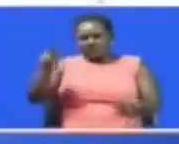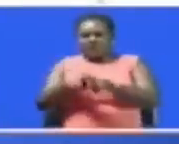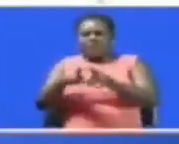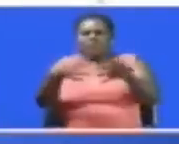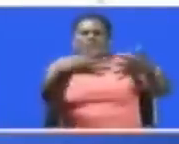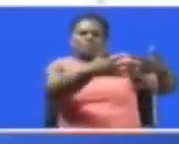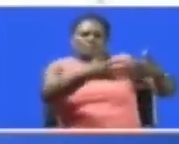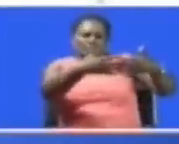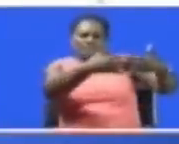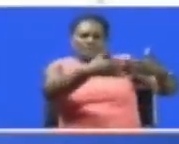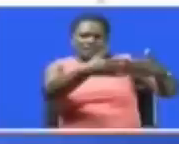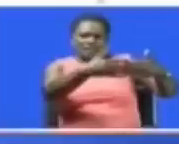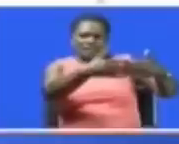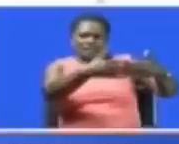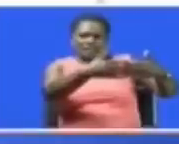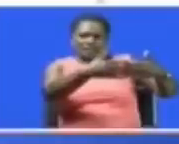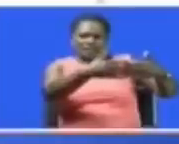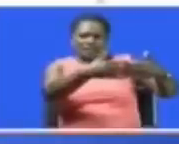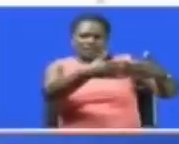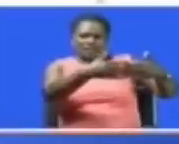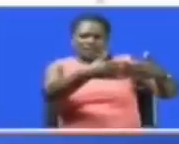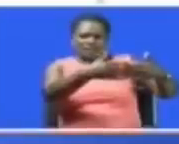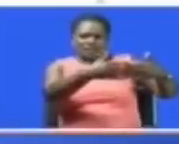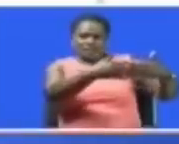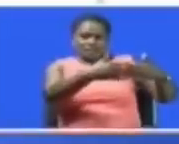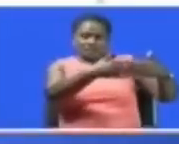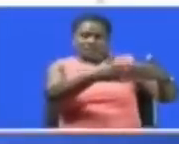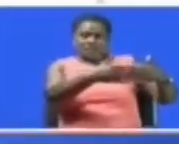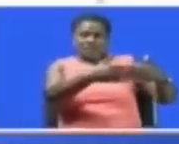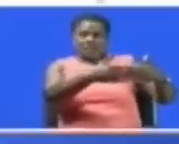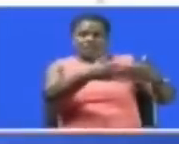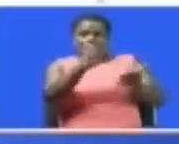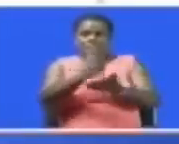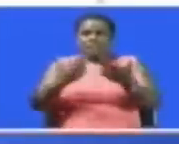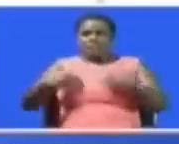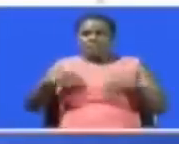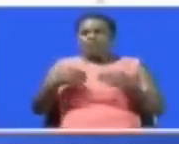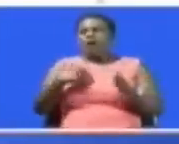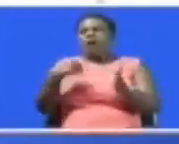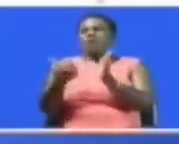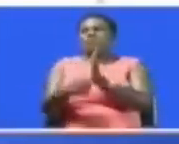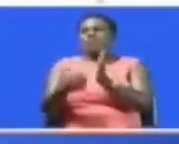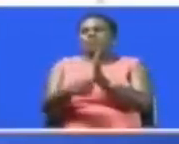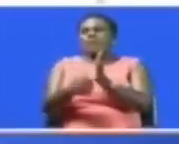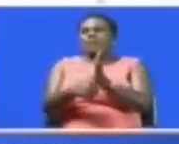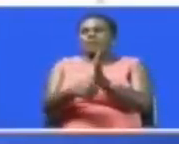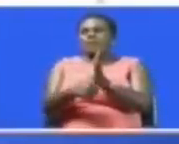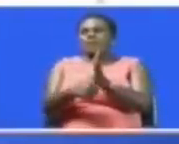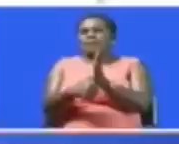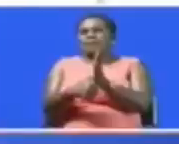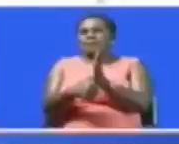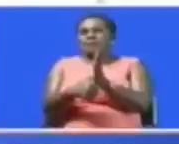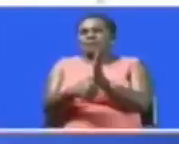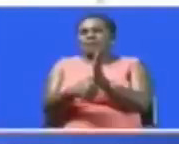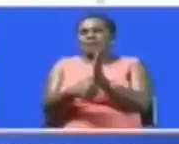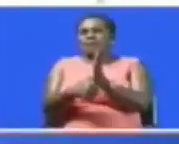States of America, in the United States of America, you know, there were people out there who had a problem with Clinton